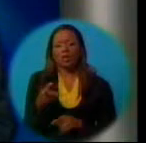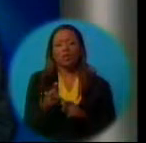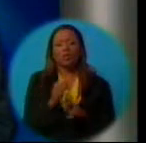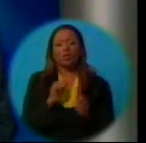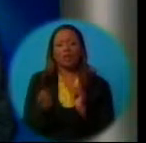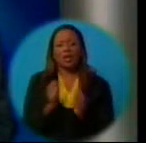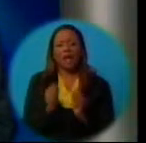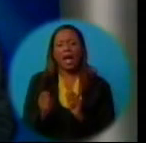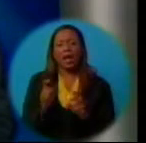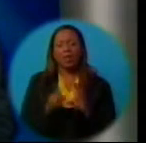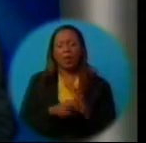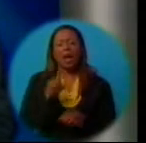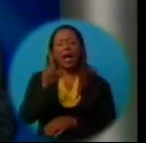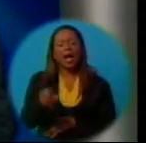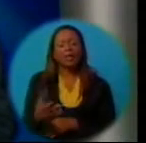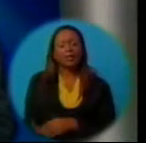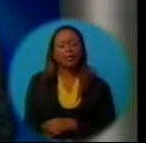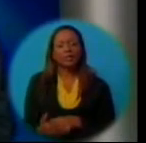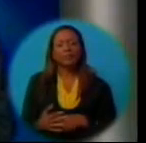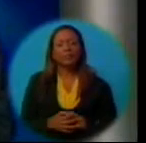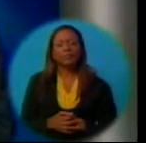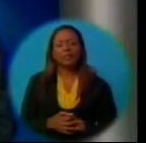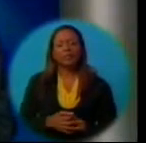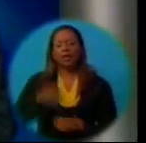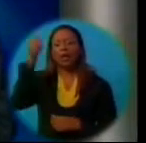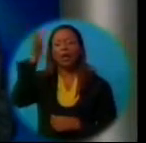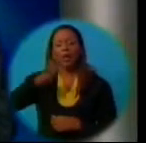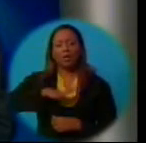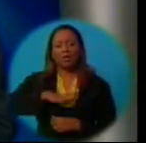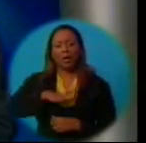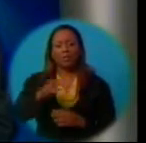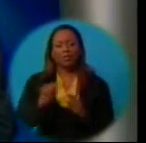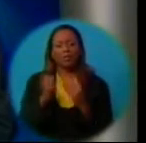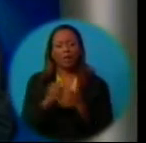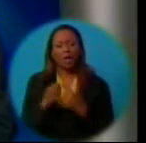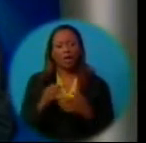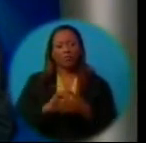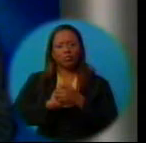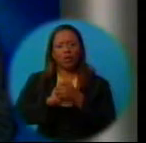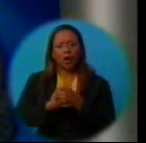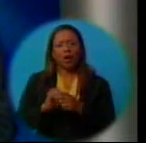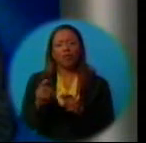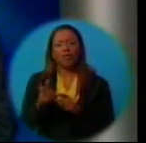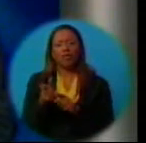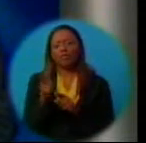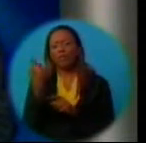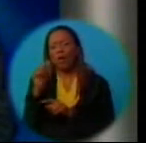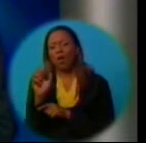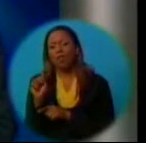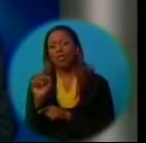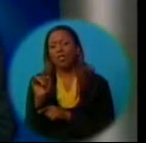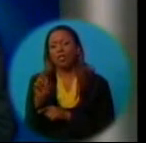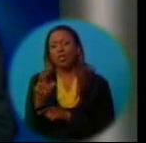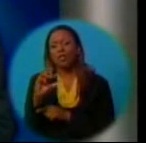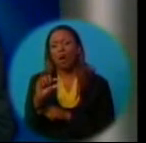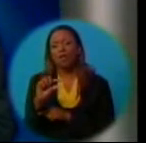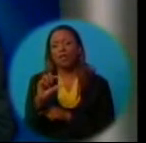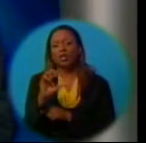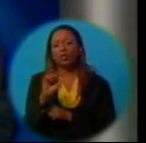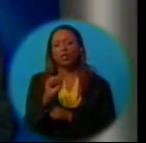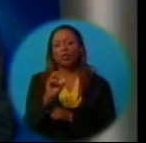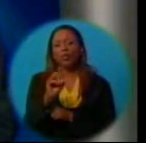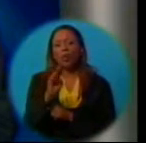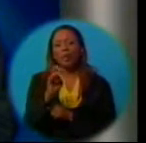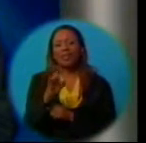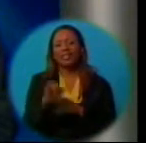and Tobago, David Furlong. Furlong, whose team was the defending champions of the Sir Garfield Sobers International Cricket Tournament, believes